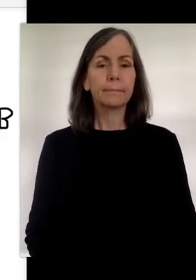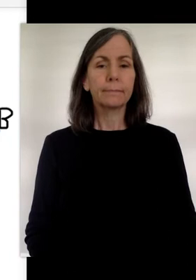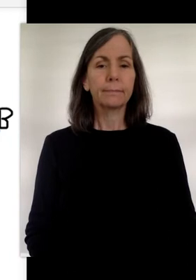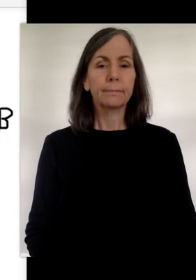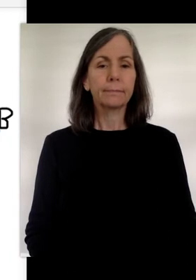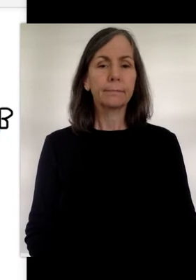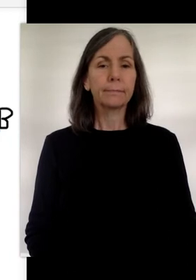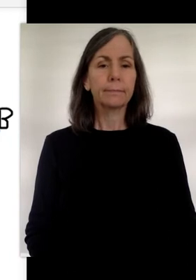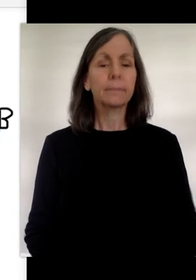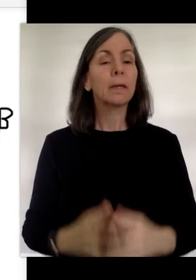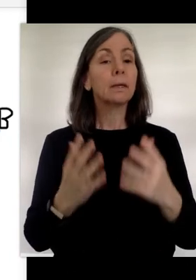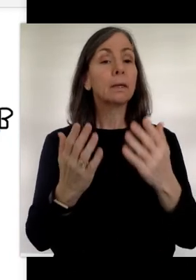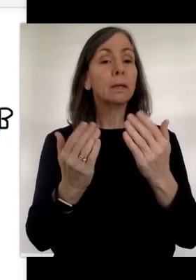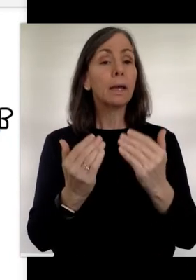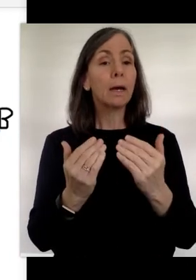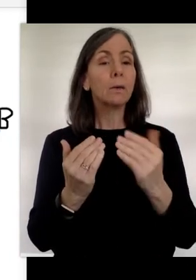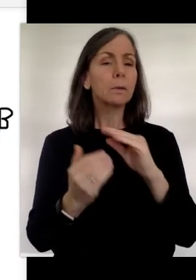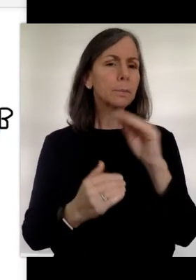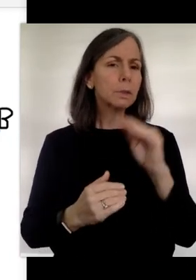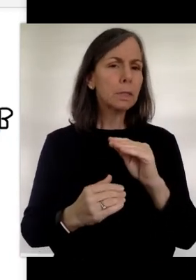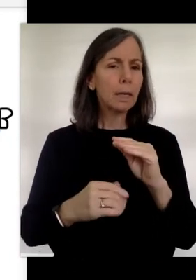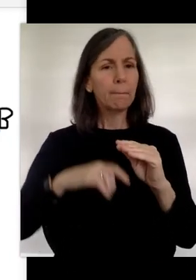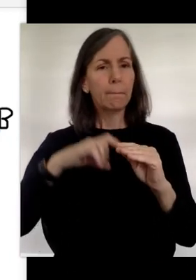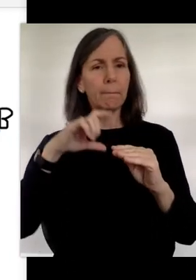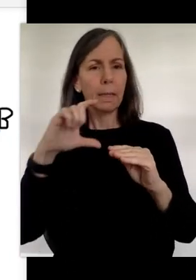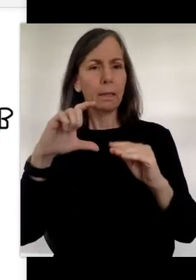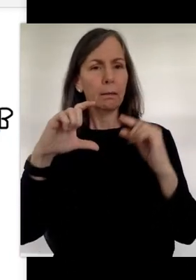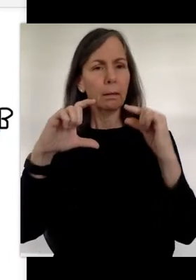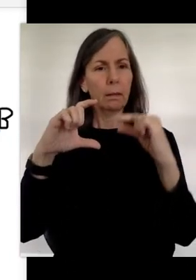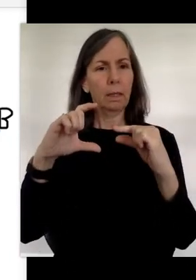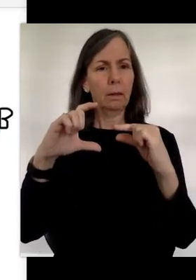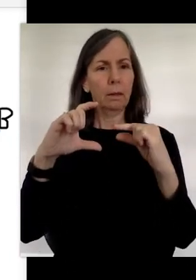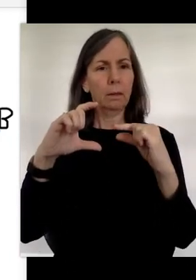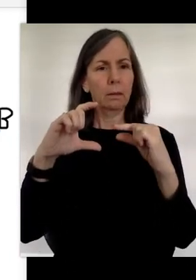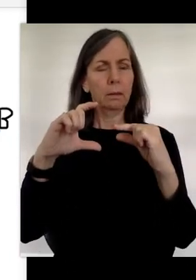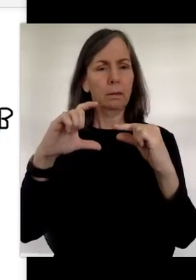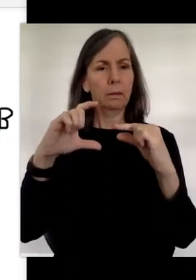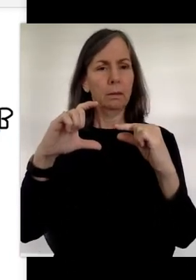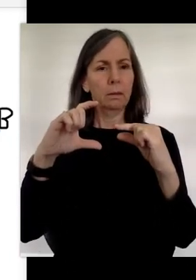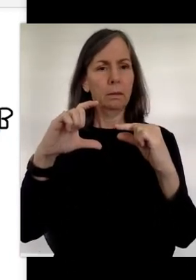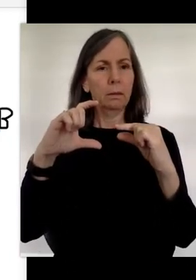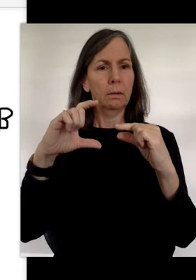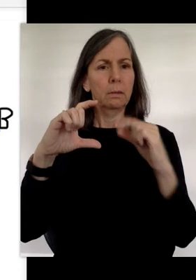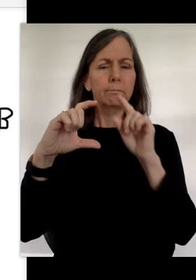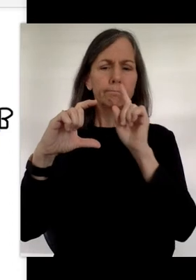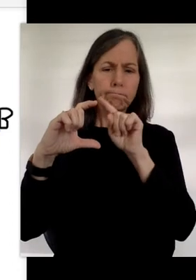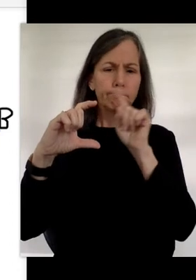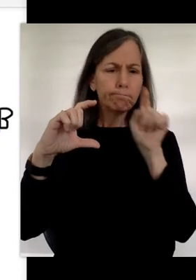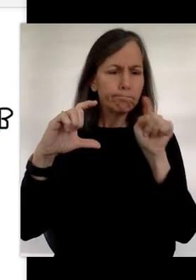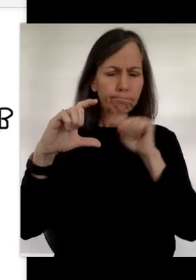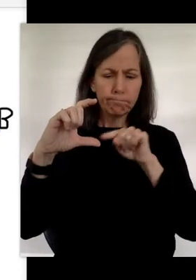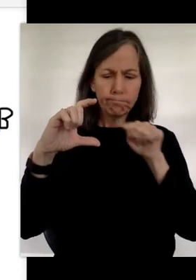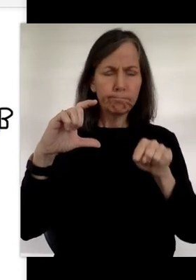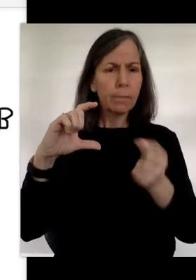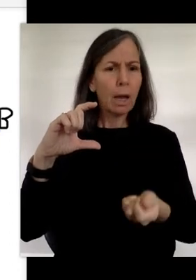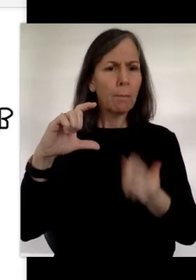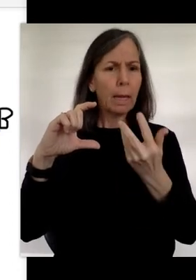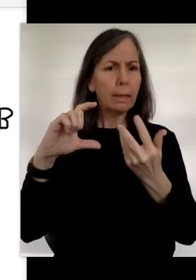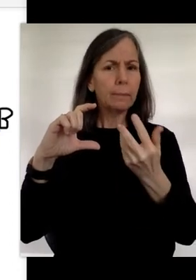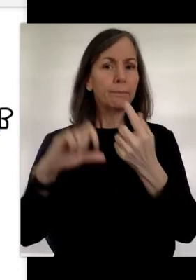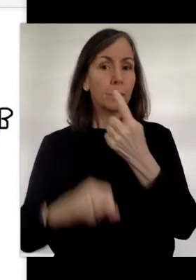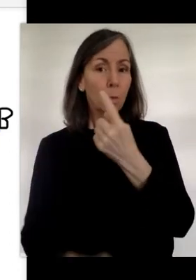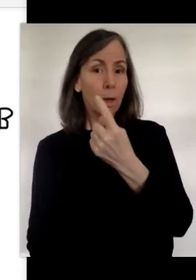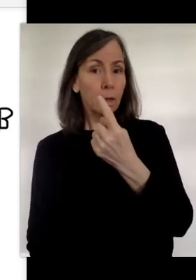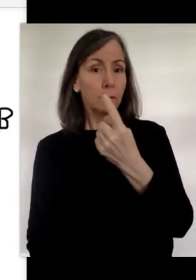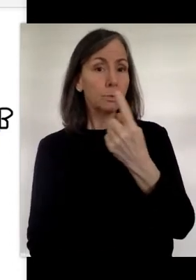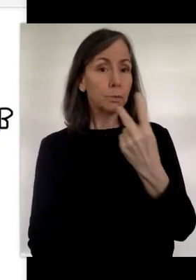What's the percent chance of big B, little b in all 4 boxes? There's 1, 2,